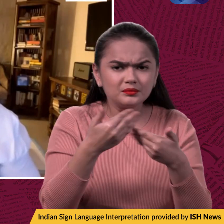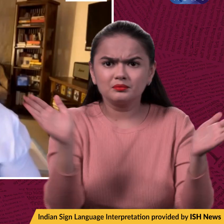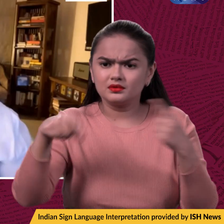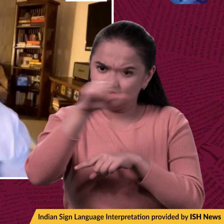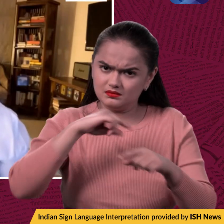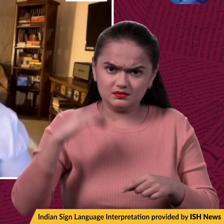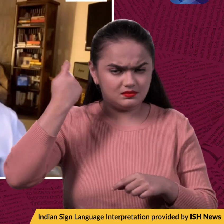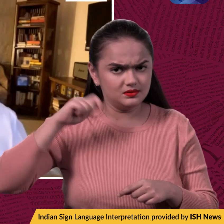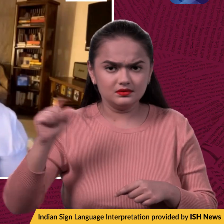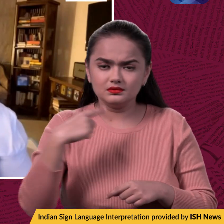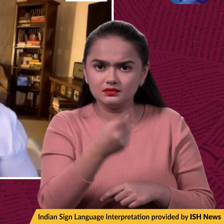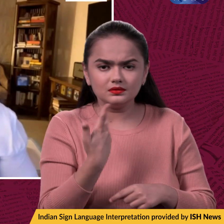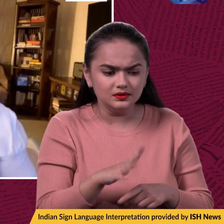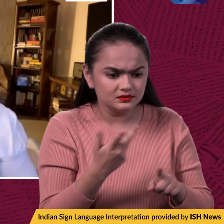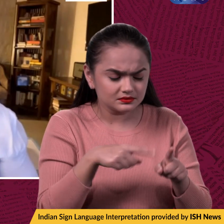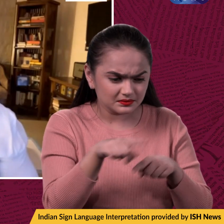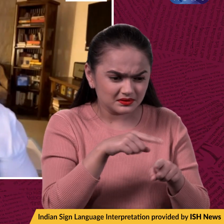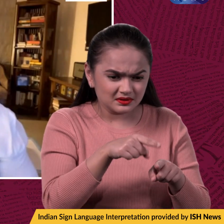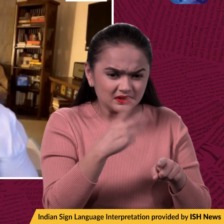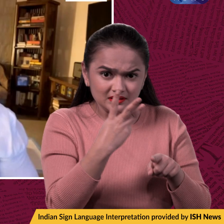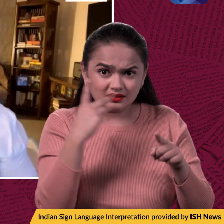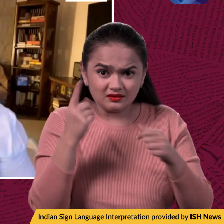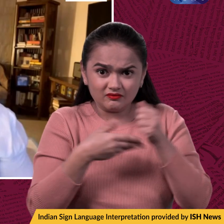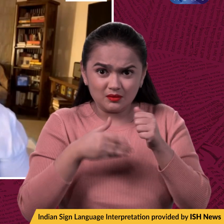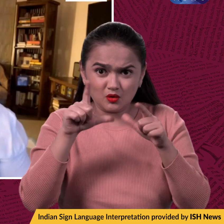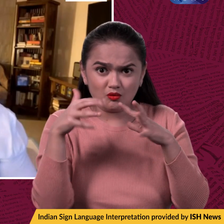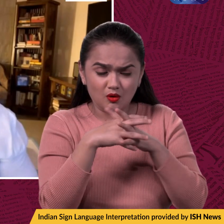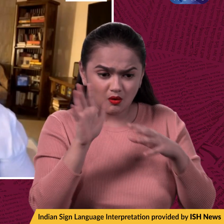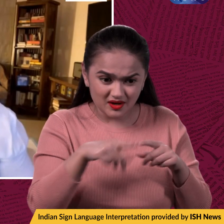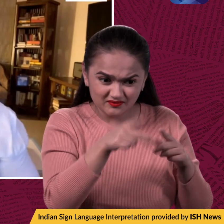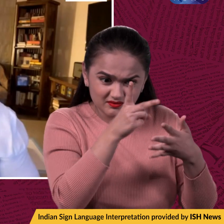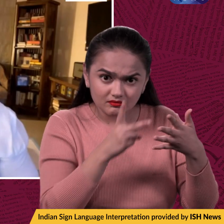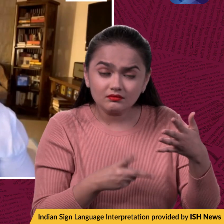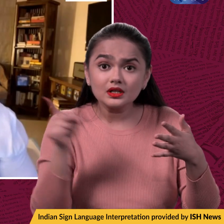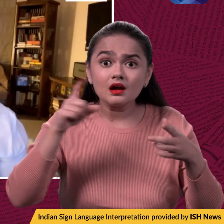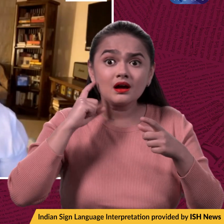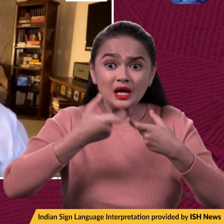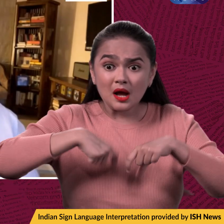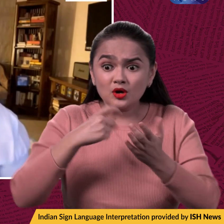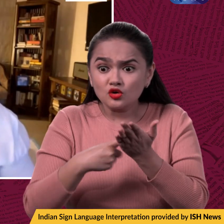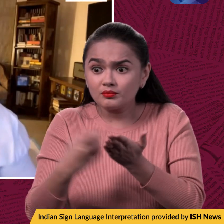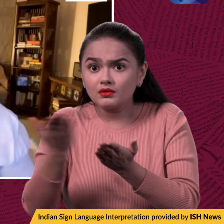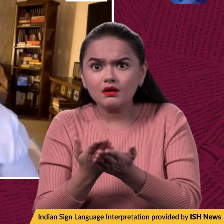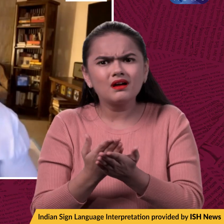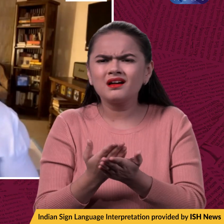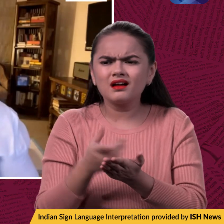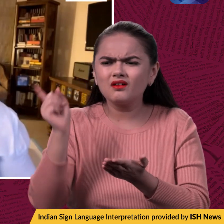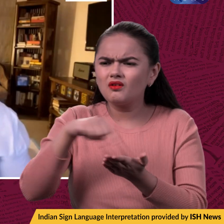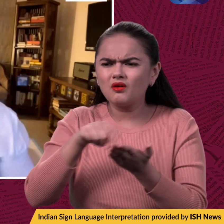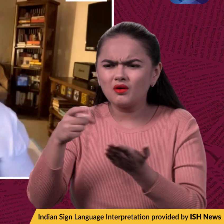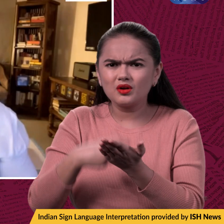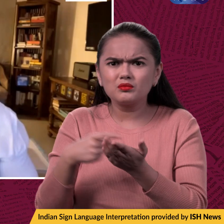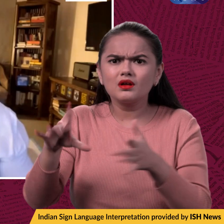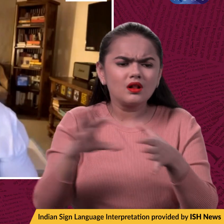and I quote, "After the government's decision to repeal farm laws in the upcoming winter session of Parliament, the committee report is no longer relevant.